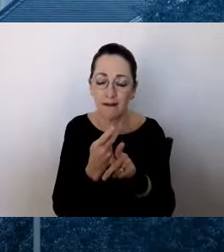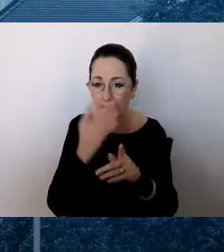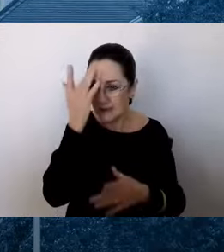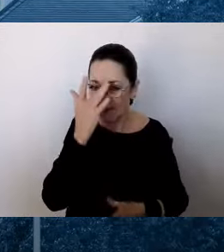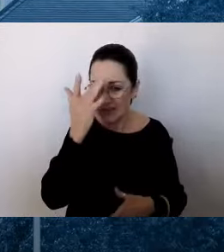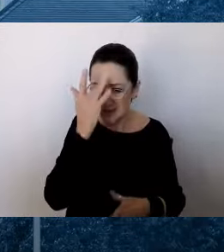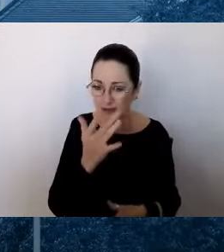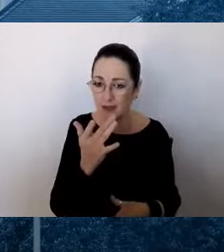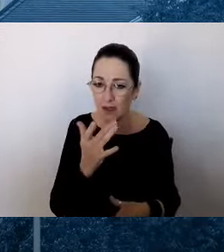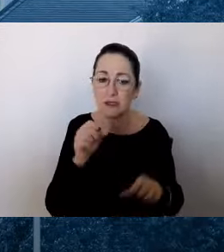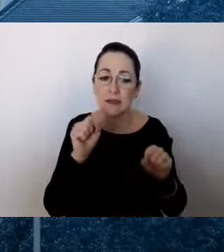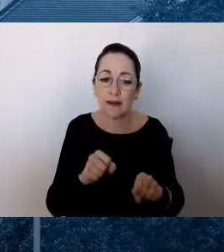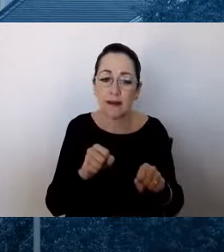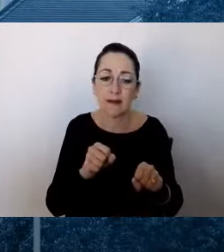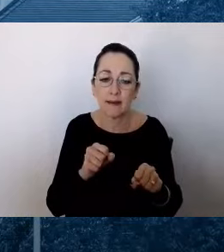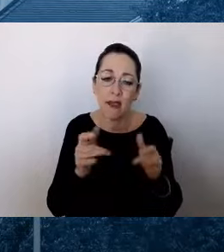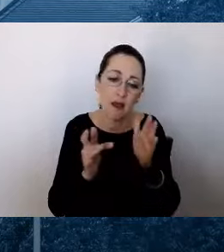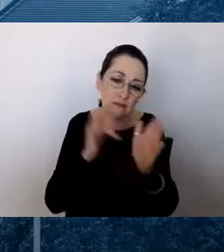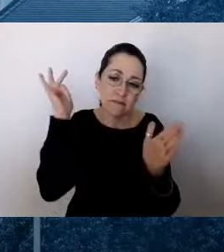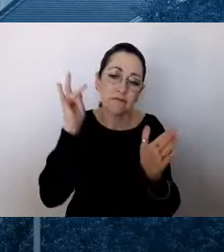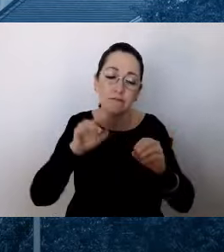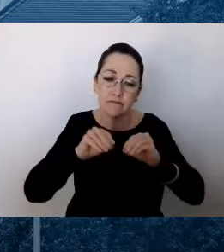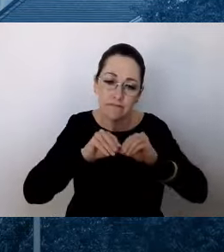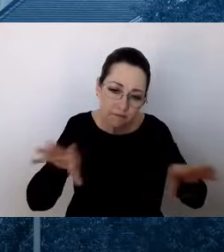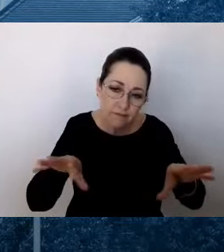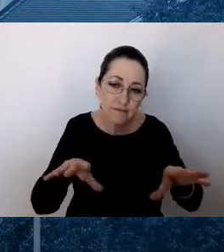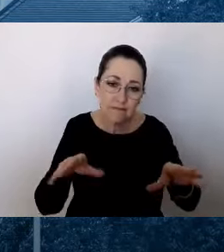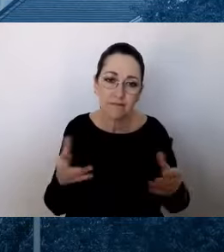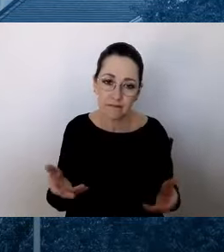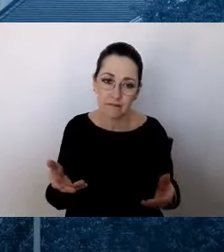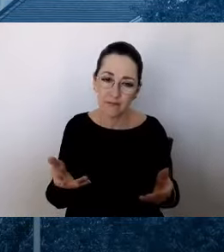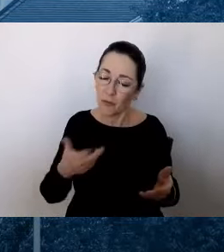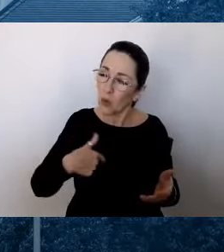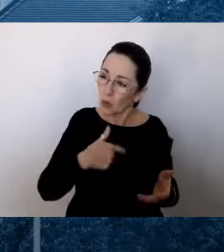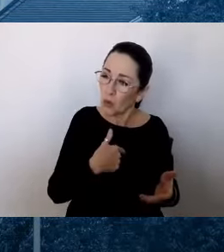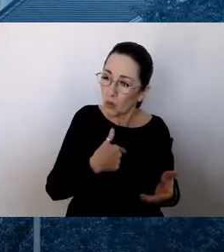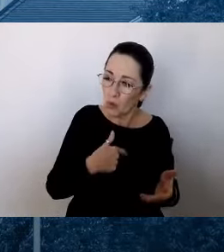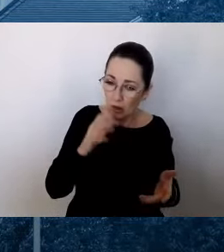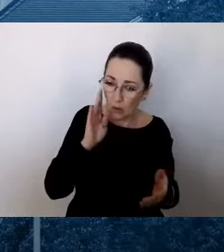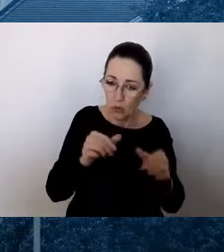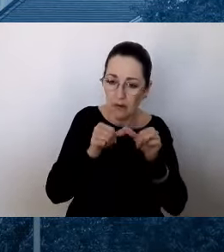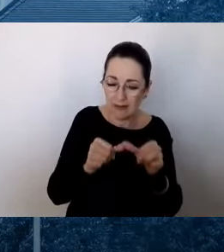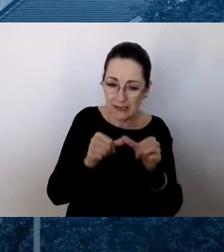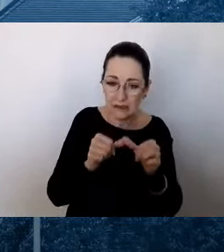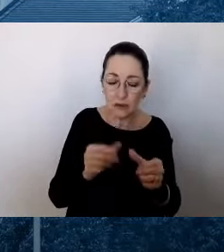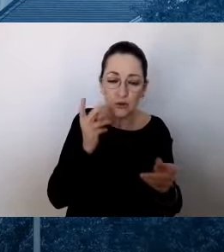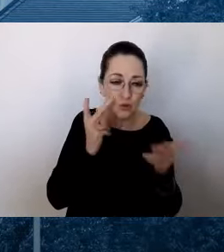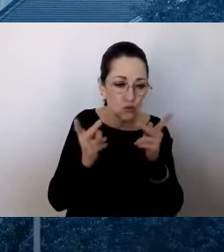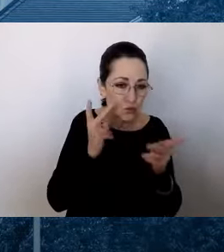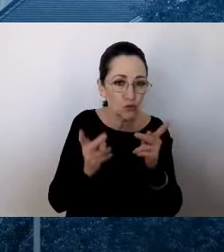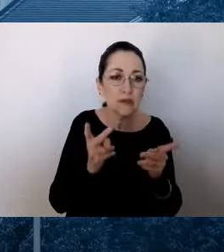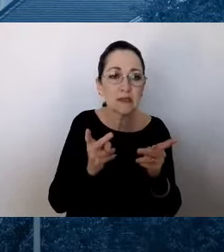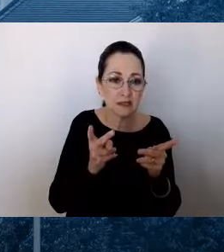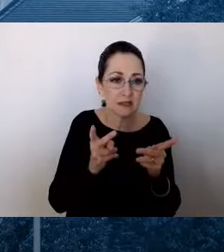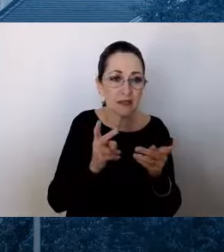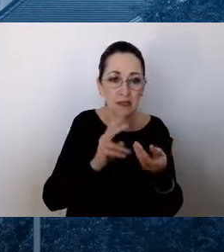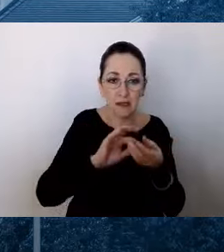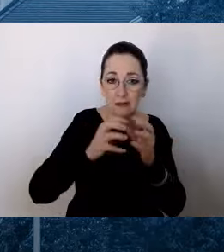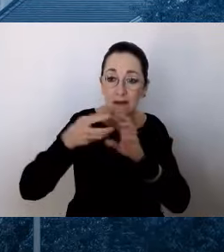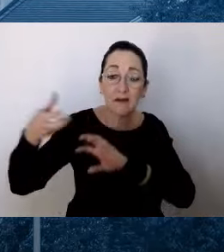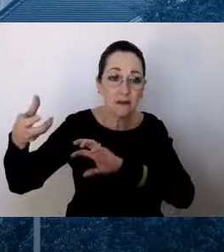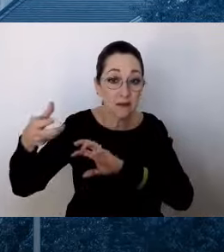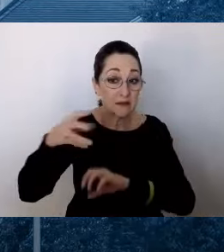this pandemic situation we're in, because we are going to continue to see mutations and potentially